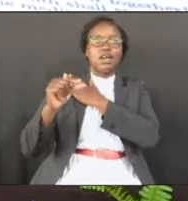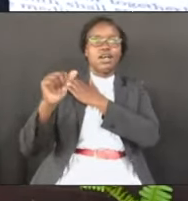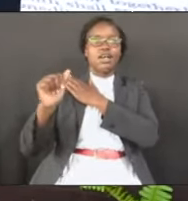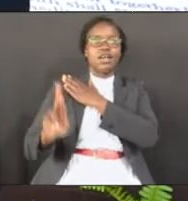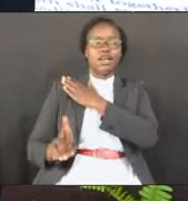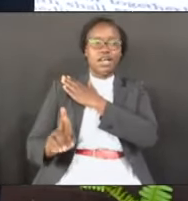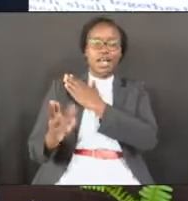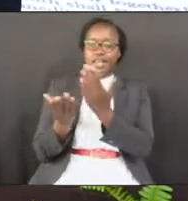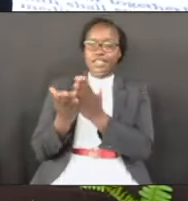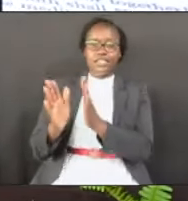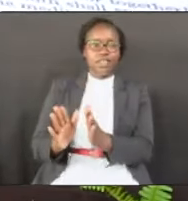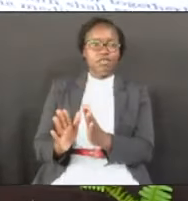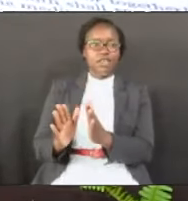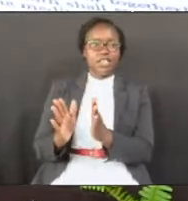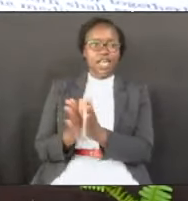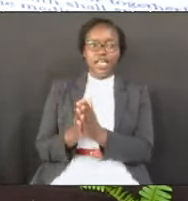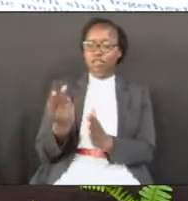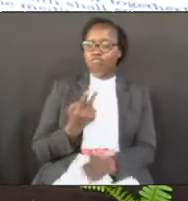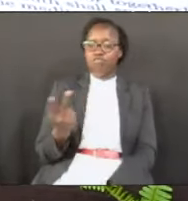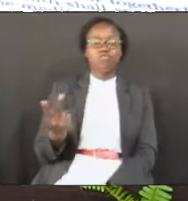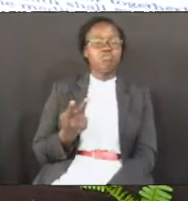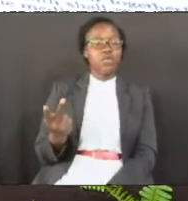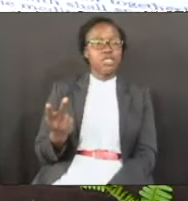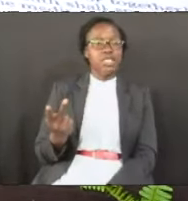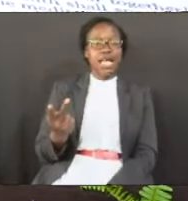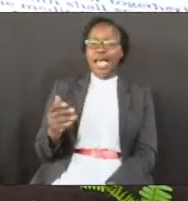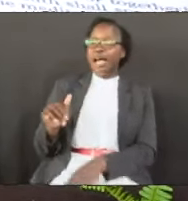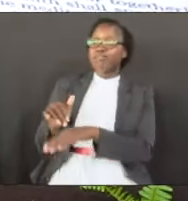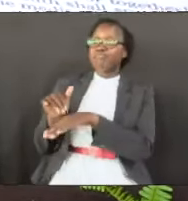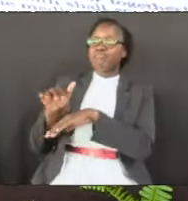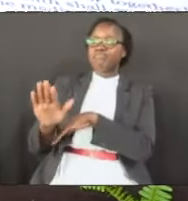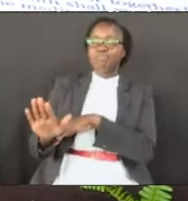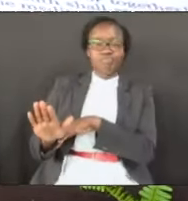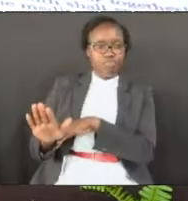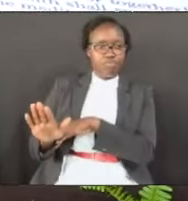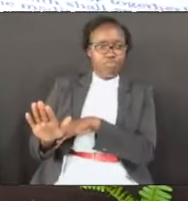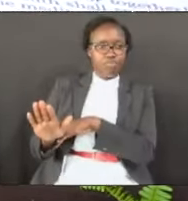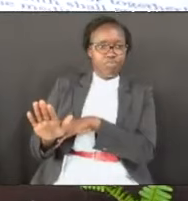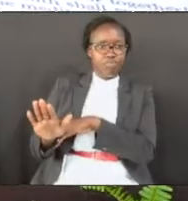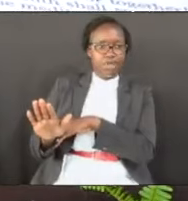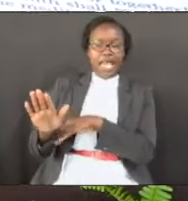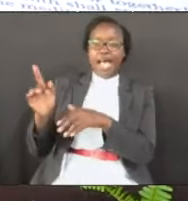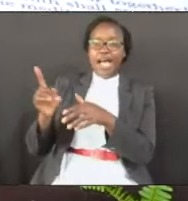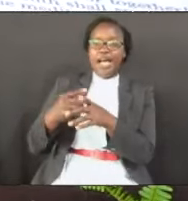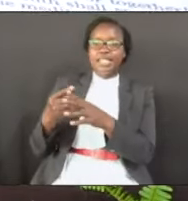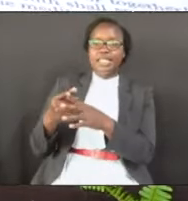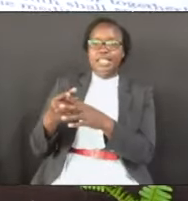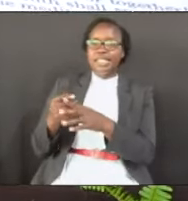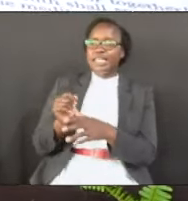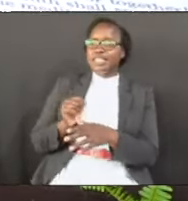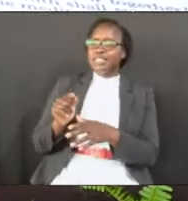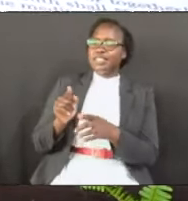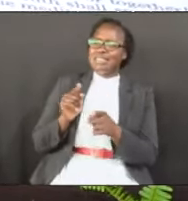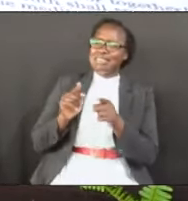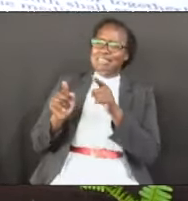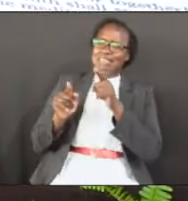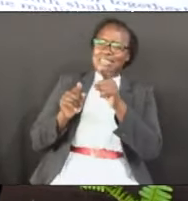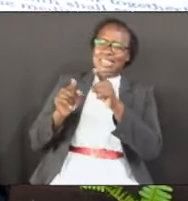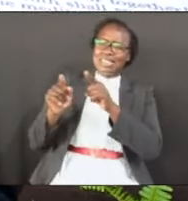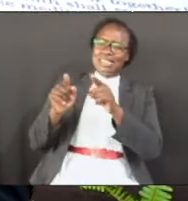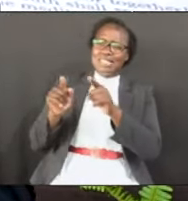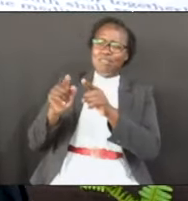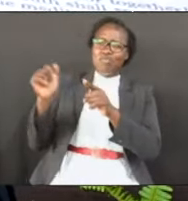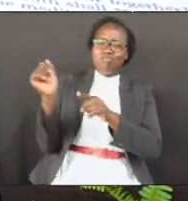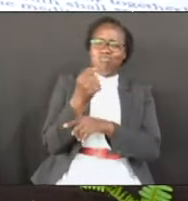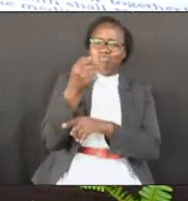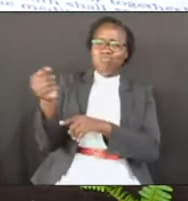and the boy to Hagar, and sent her away. Then she departed and wandered in the wilderness